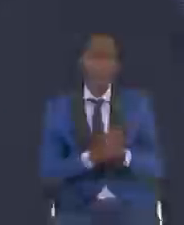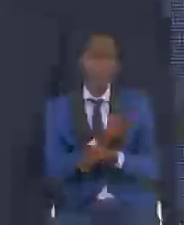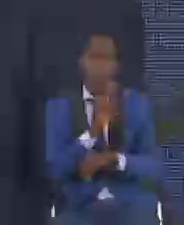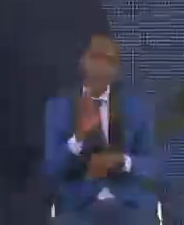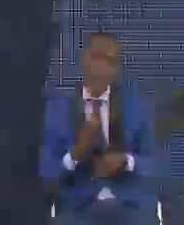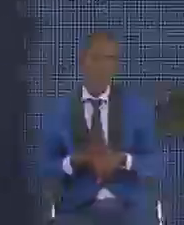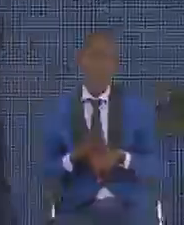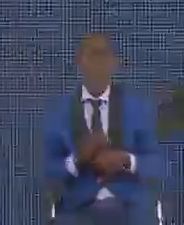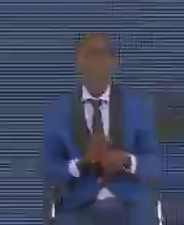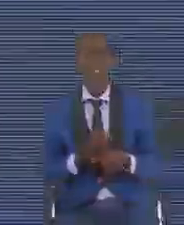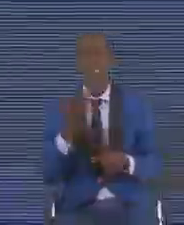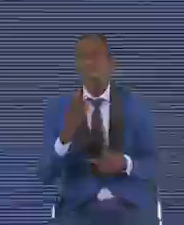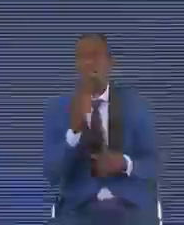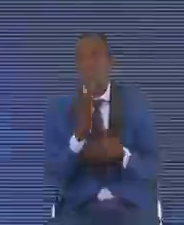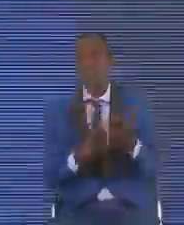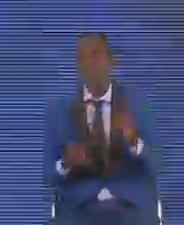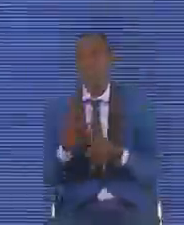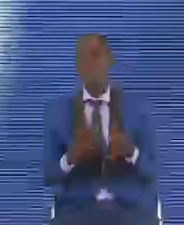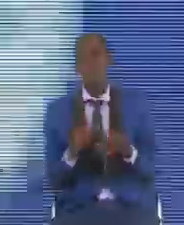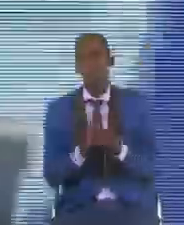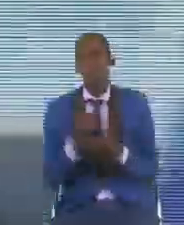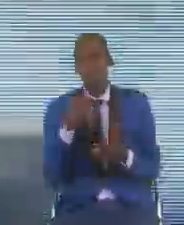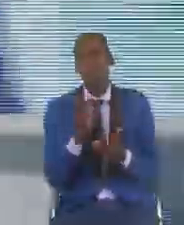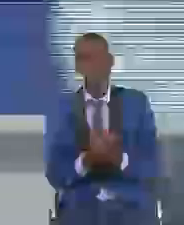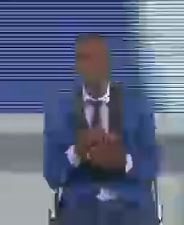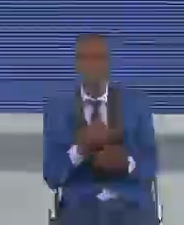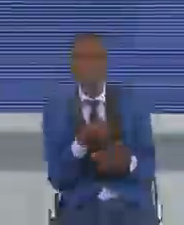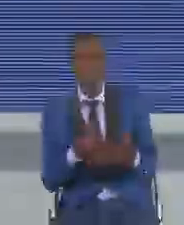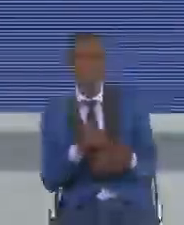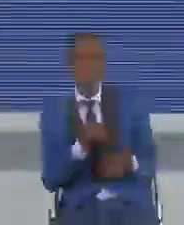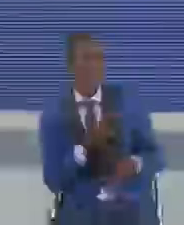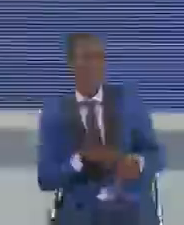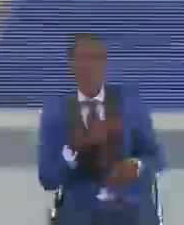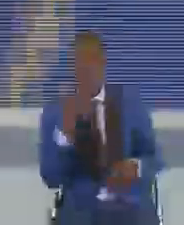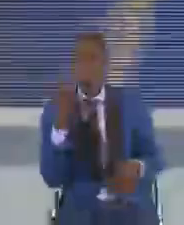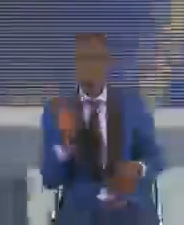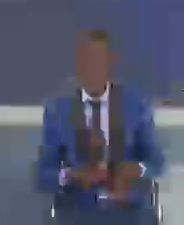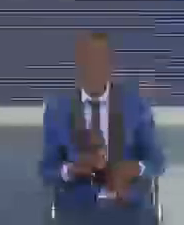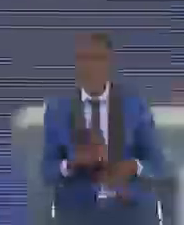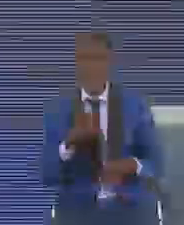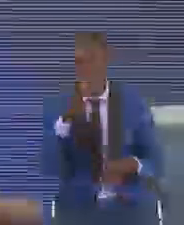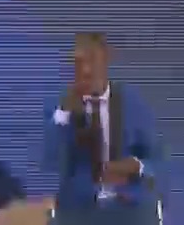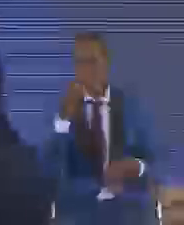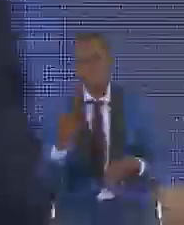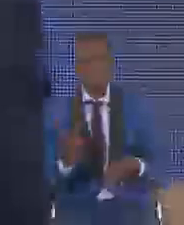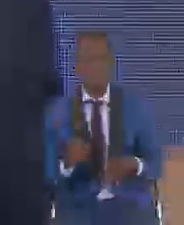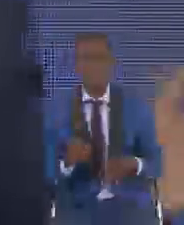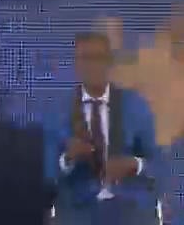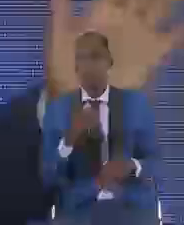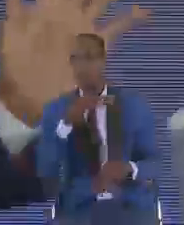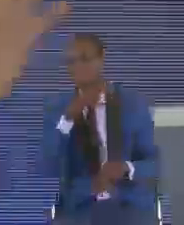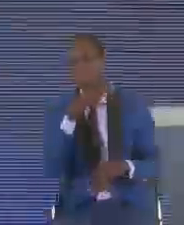nation. There are some people that say the nation is crooked, the nation is corrupt, the nation is perverse,